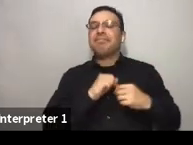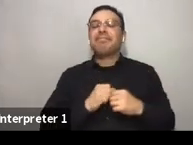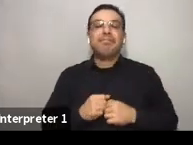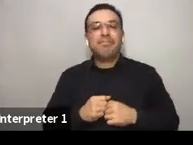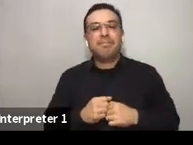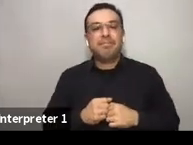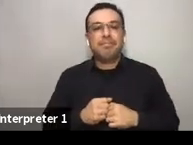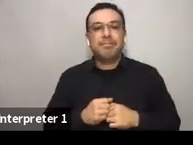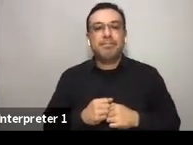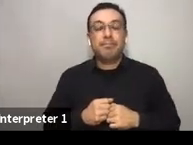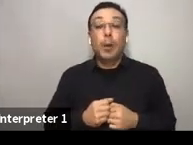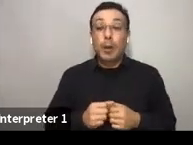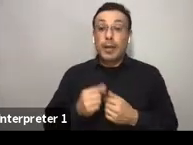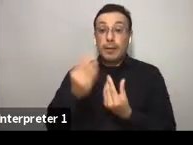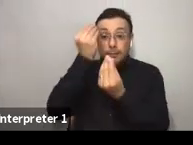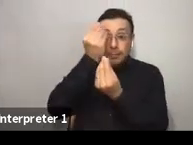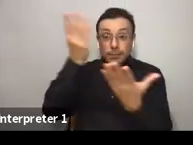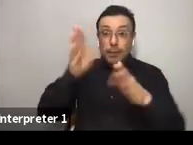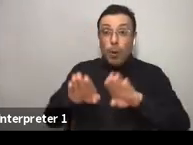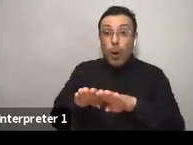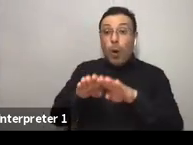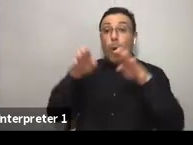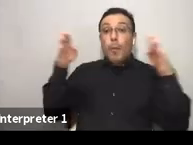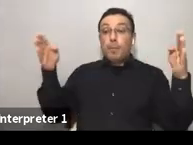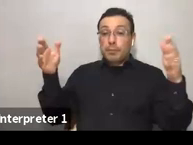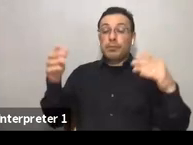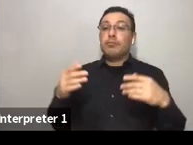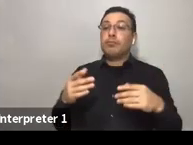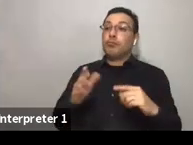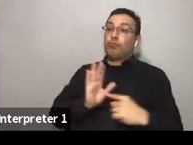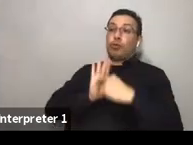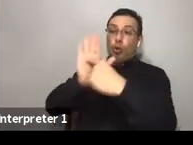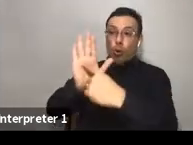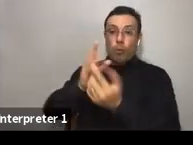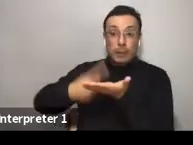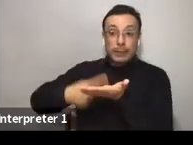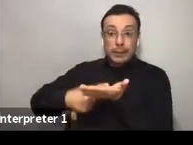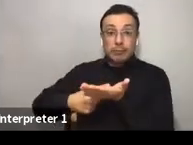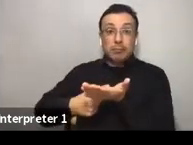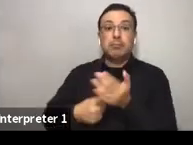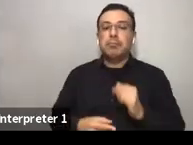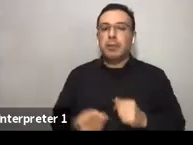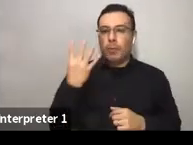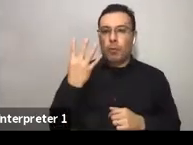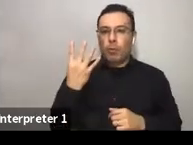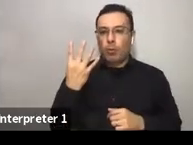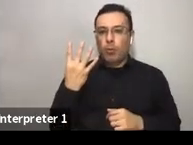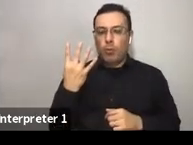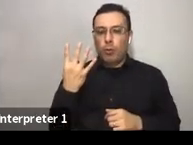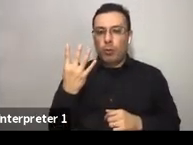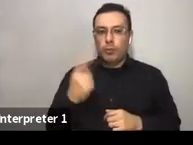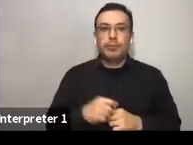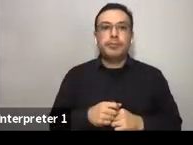are allowed. With the first one, we talk about how you can share within your victim